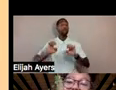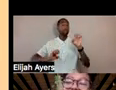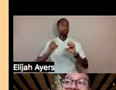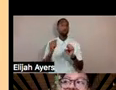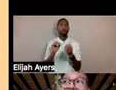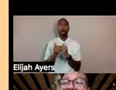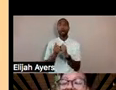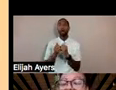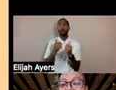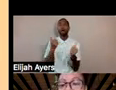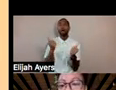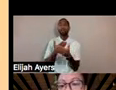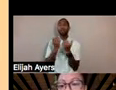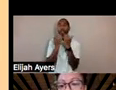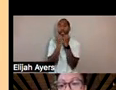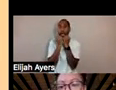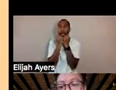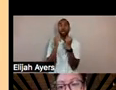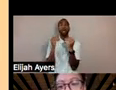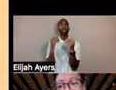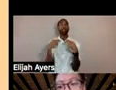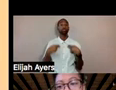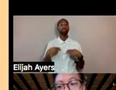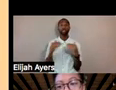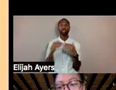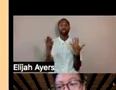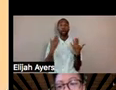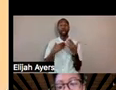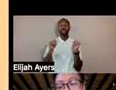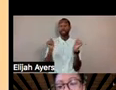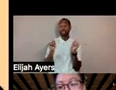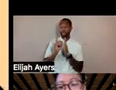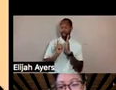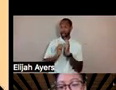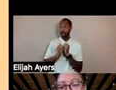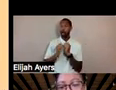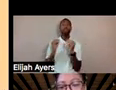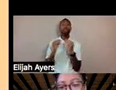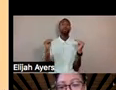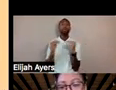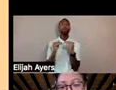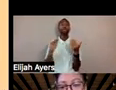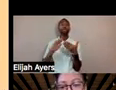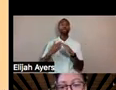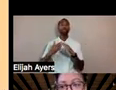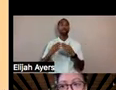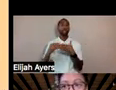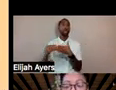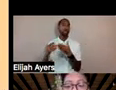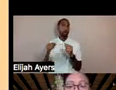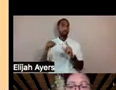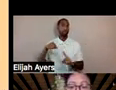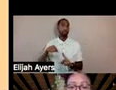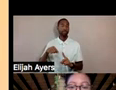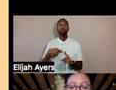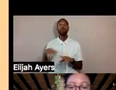how the lineages of care and healing justice might shape the way that we design more just community-led worlds. We're